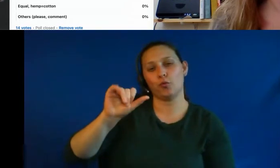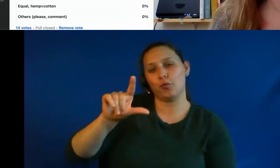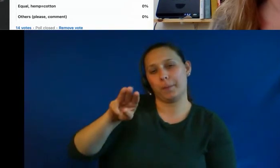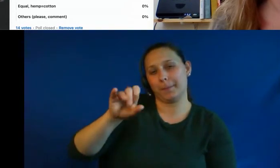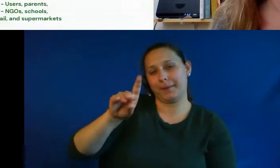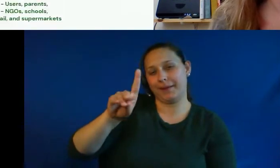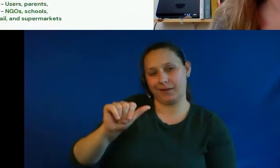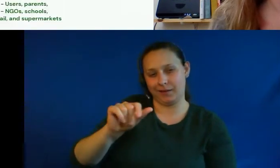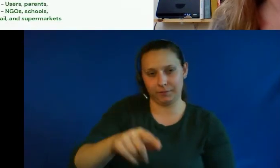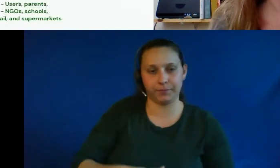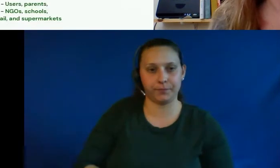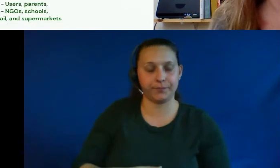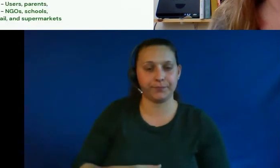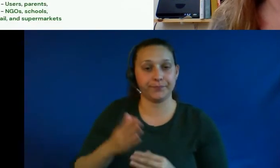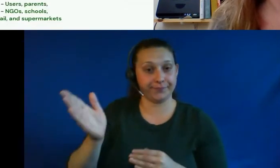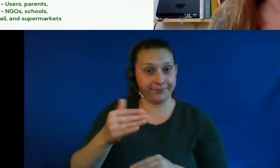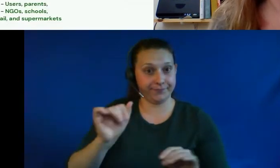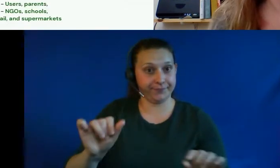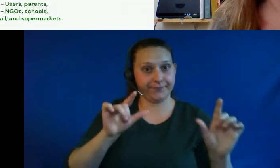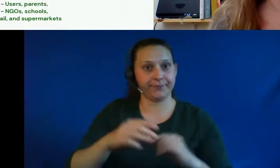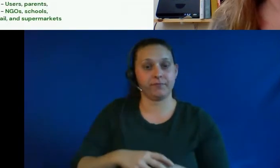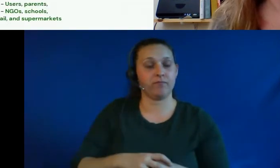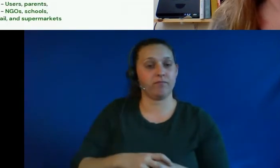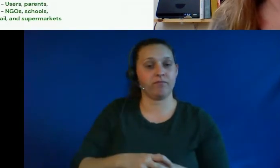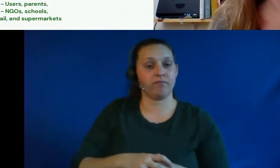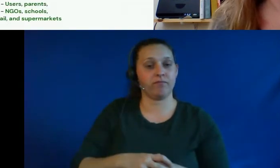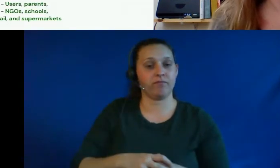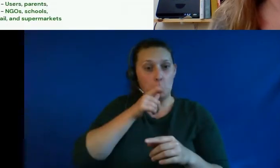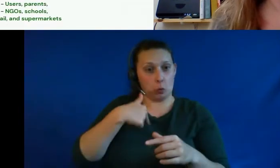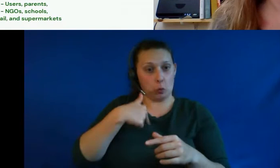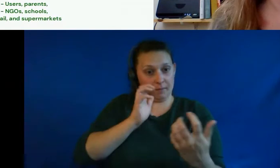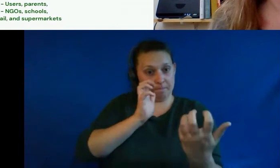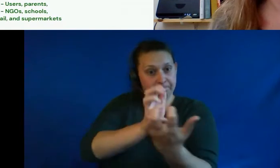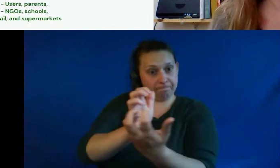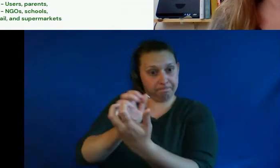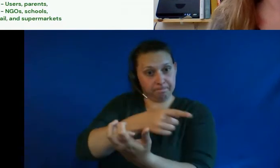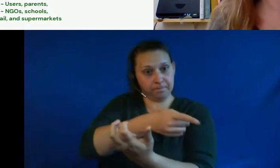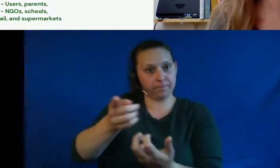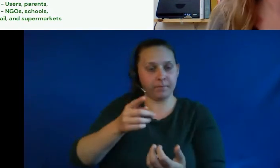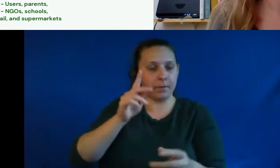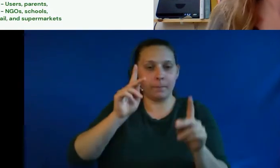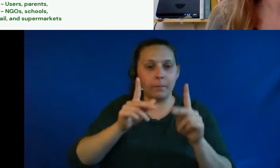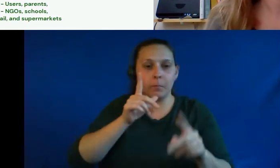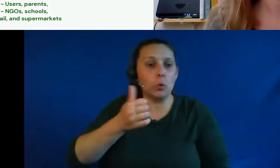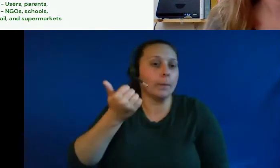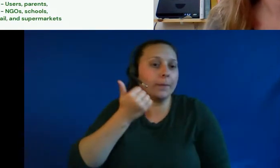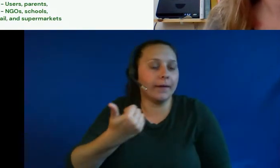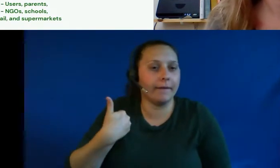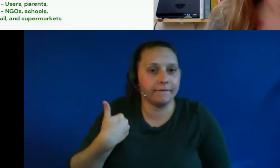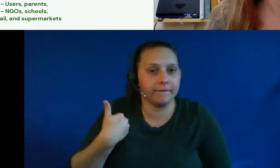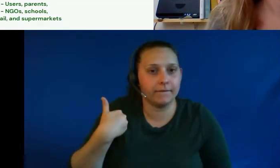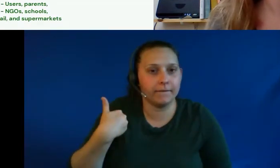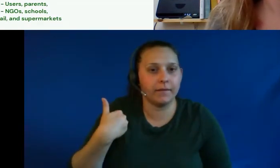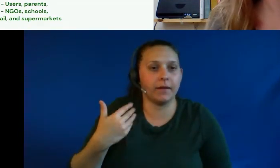Next slide, please. Our target market includes all menstruators. However, our beachhead market is girls